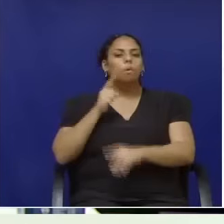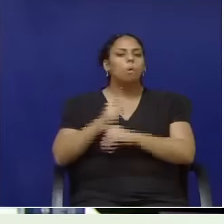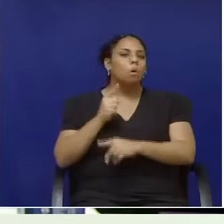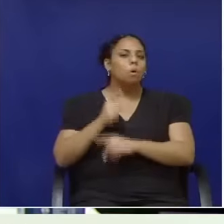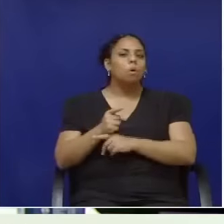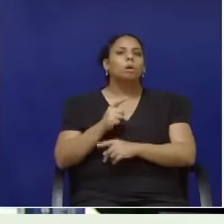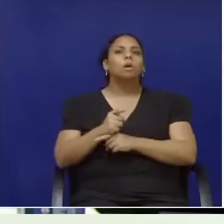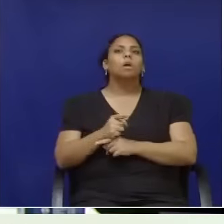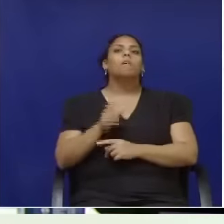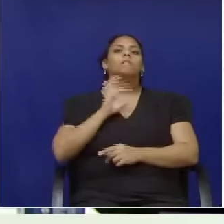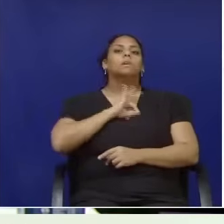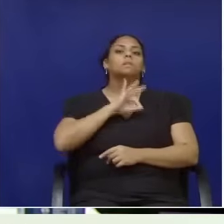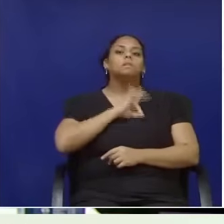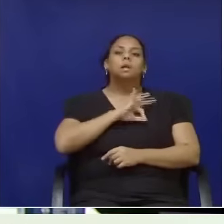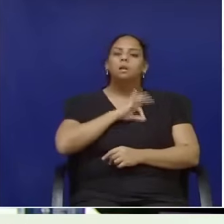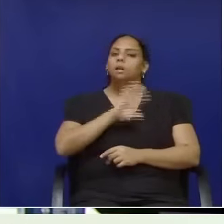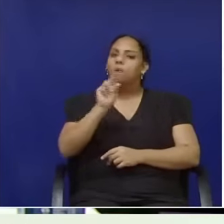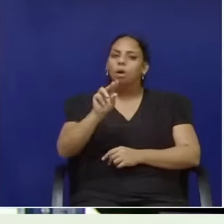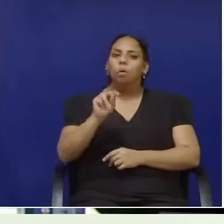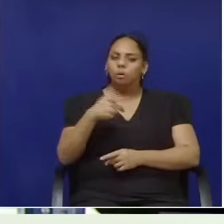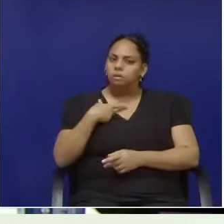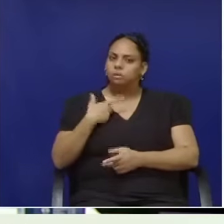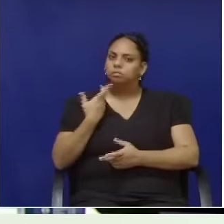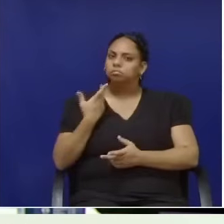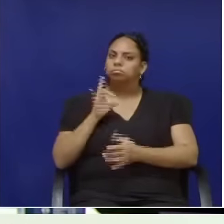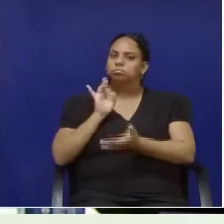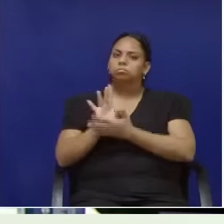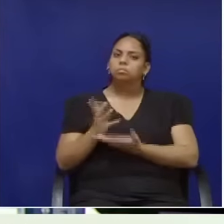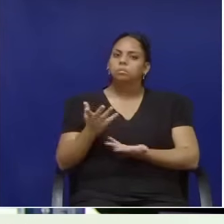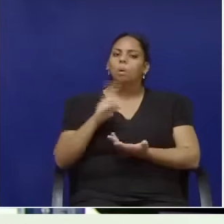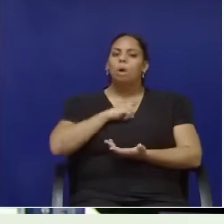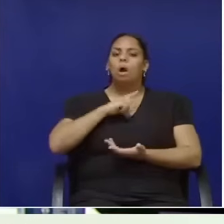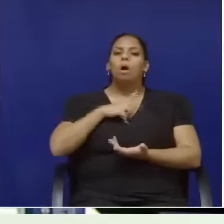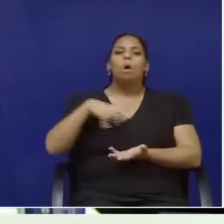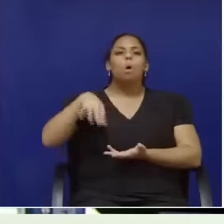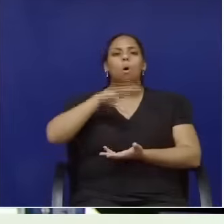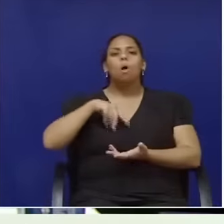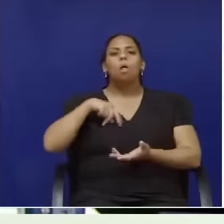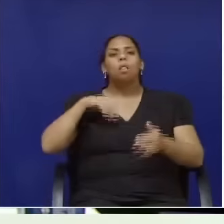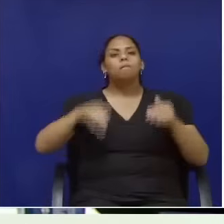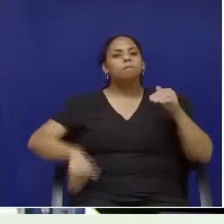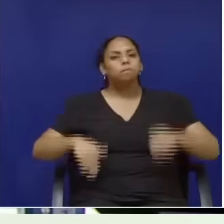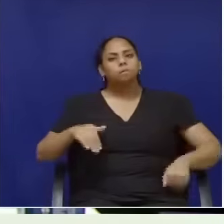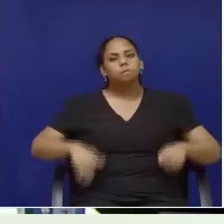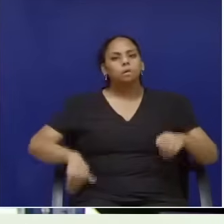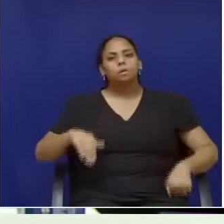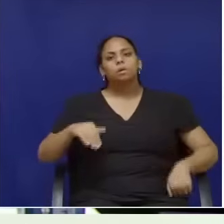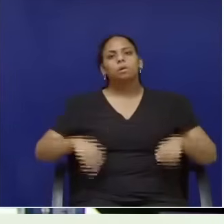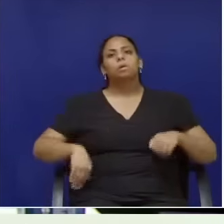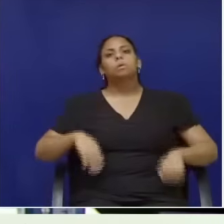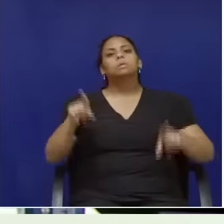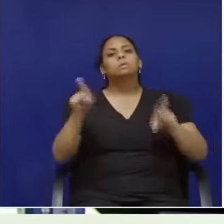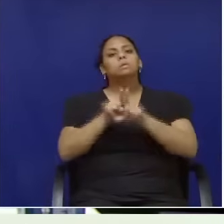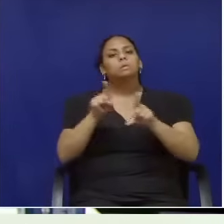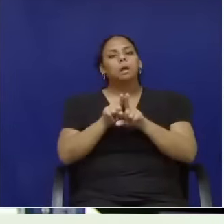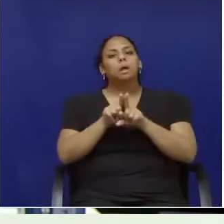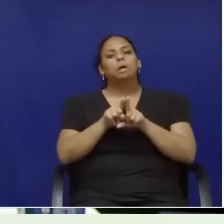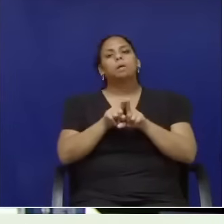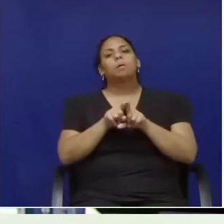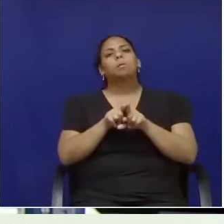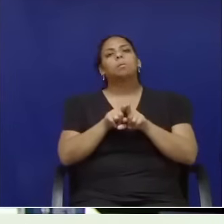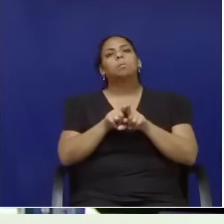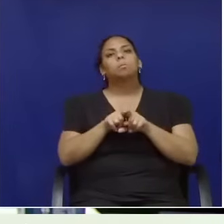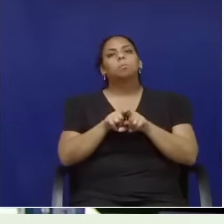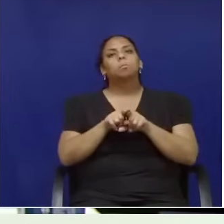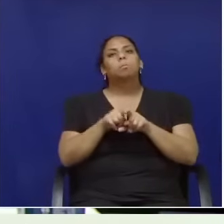of the salary. It's literally dismissal, because all fraudulent cases we do, and we are doing the same with lower courts. For